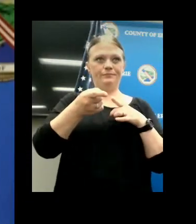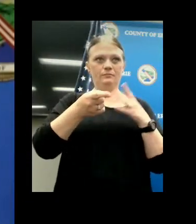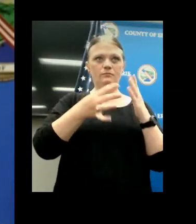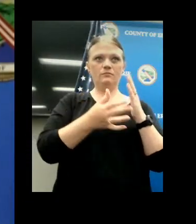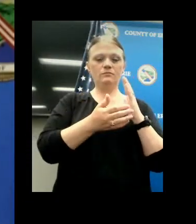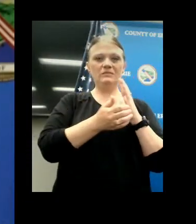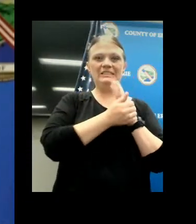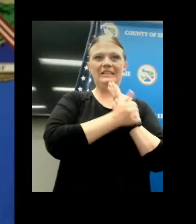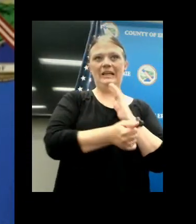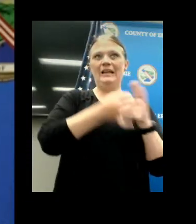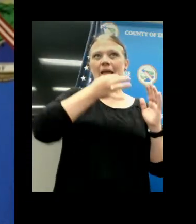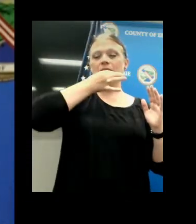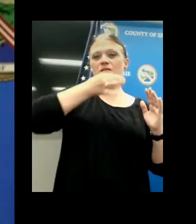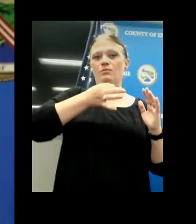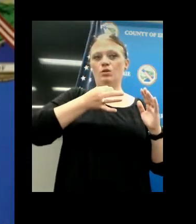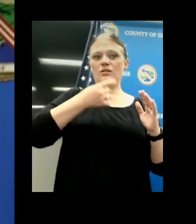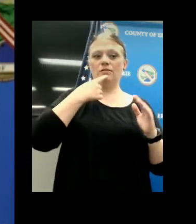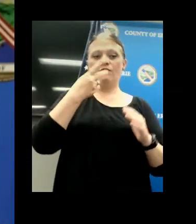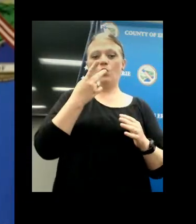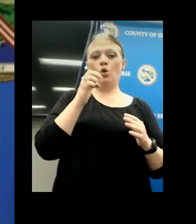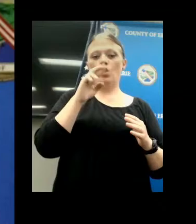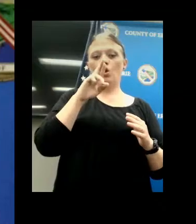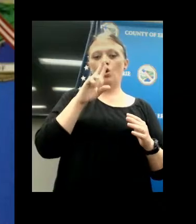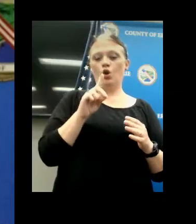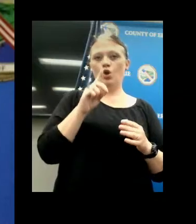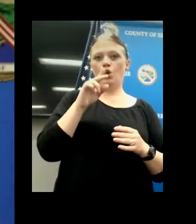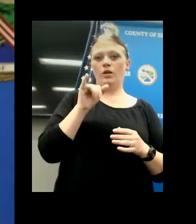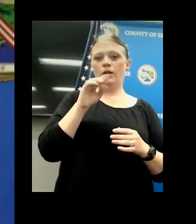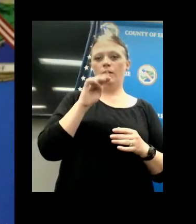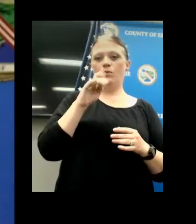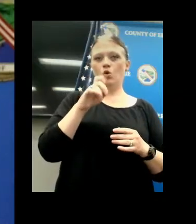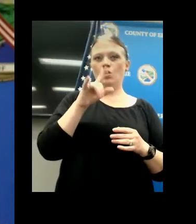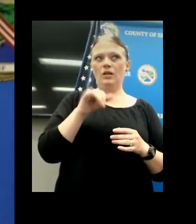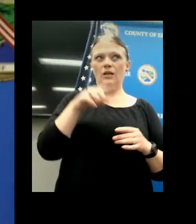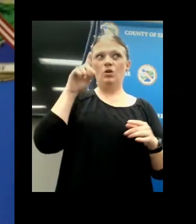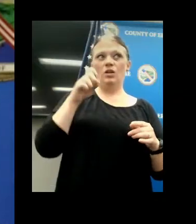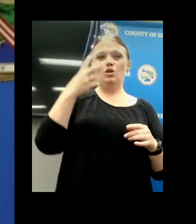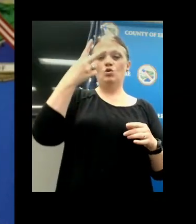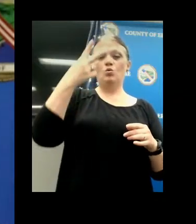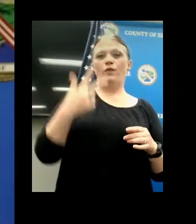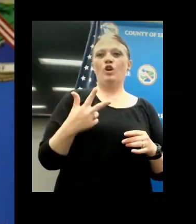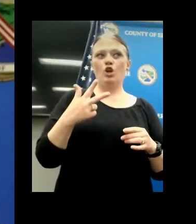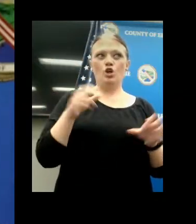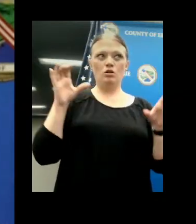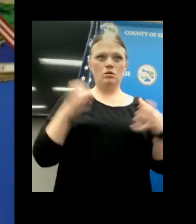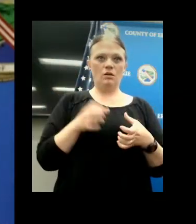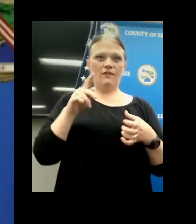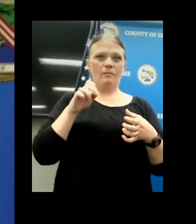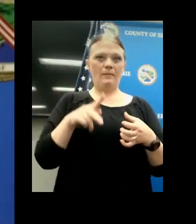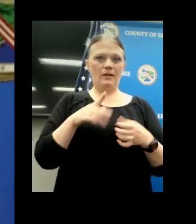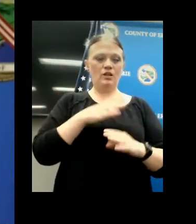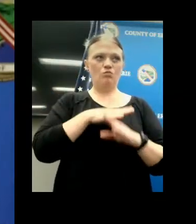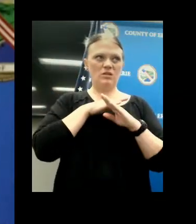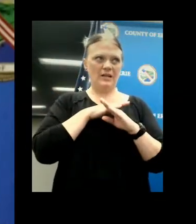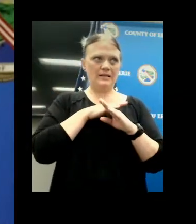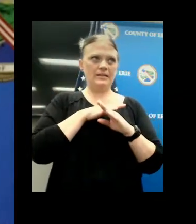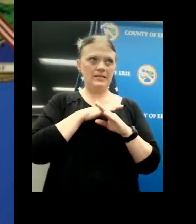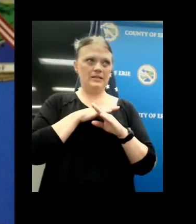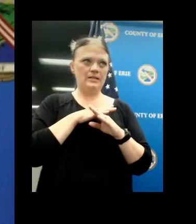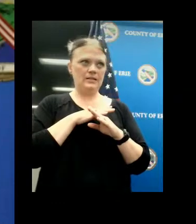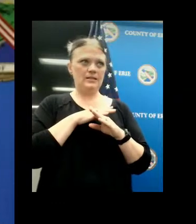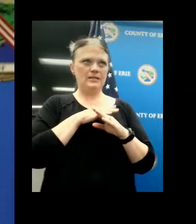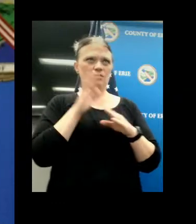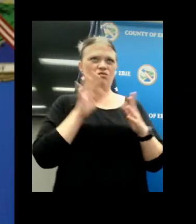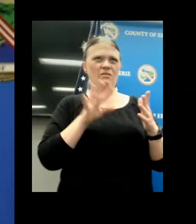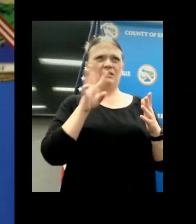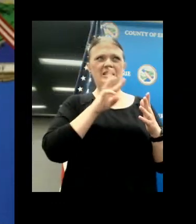calculate that to achieve herd immunity, we have to have about, I think, 2/3 of the population protected,